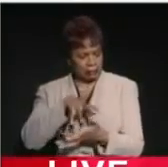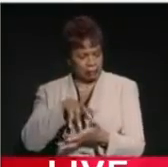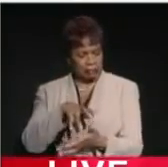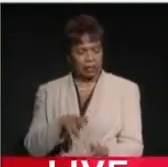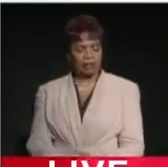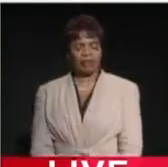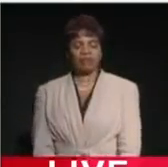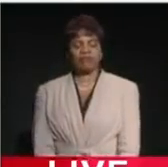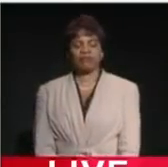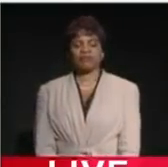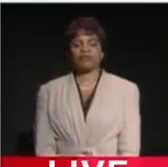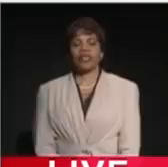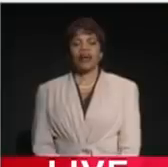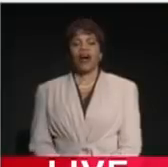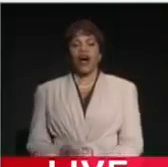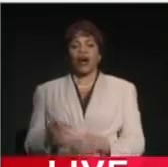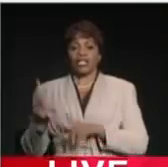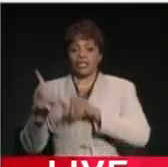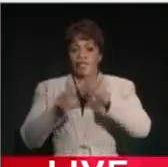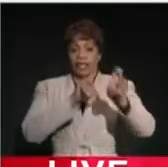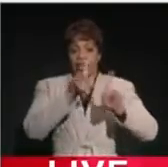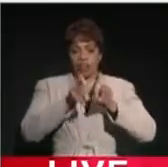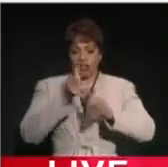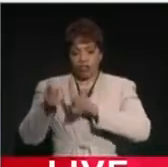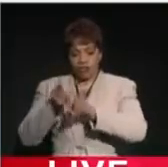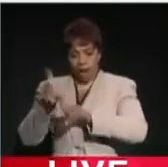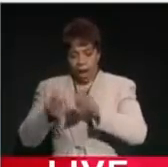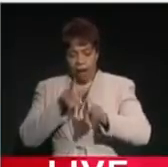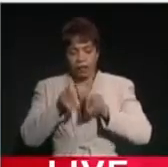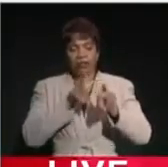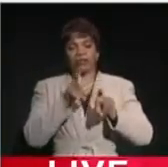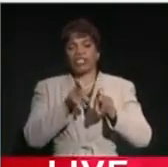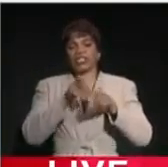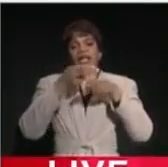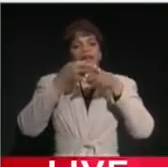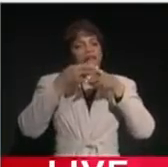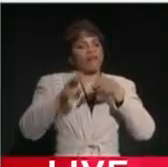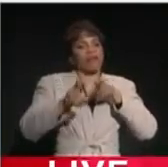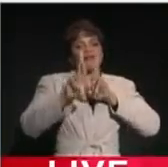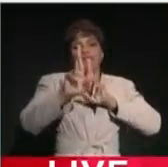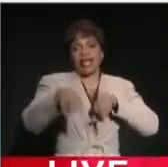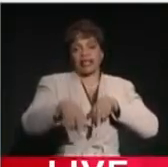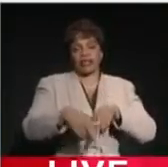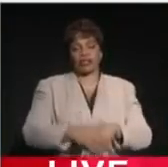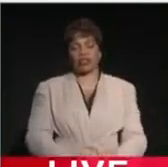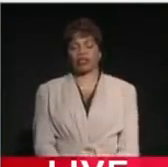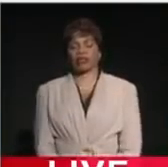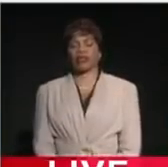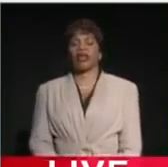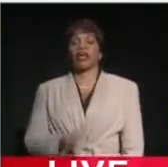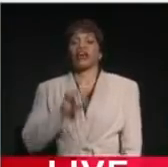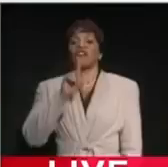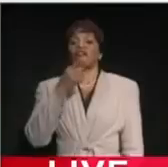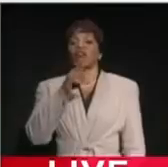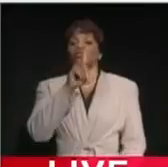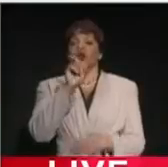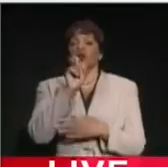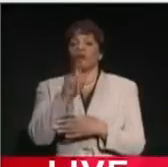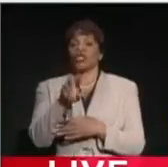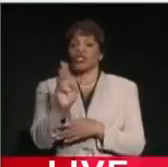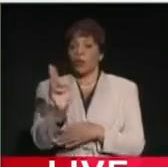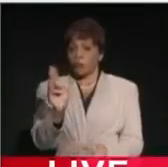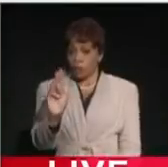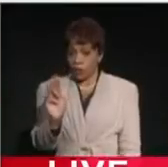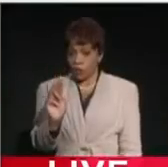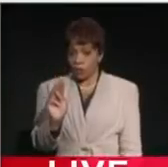up. So we're going to move on to our flash round, and we'd like to just give some brief answers, thus the term flash round. My first question goes to you, Mr.